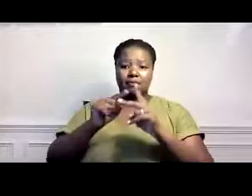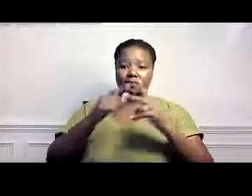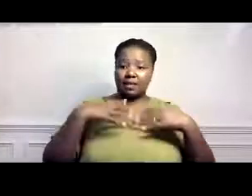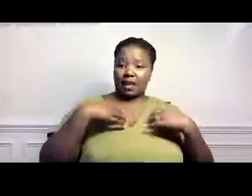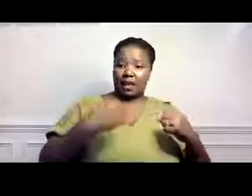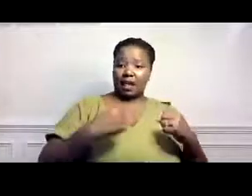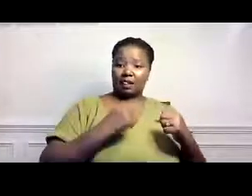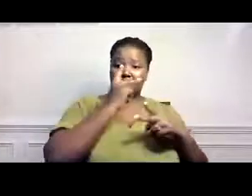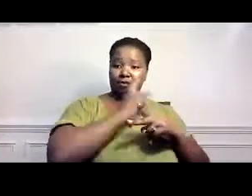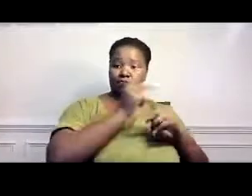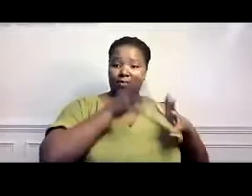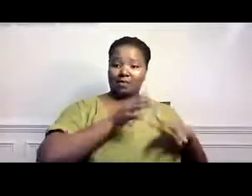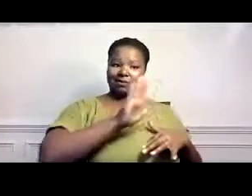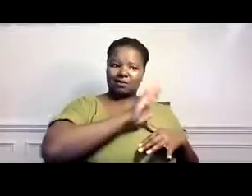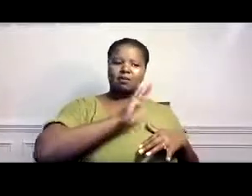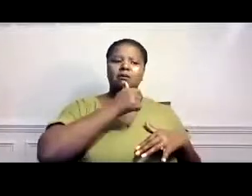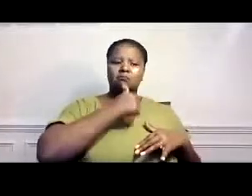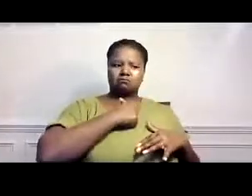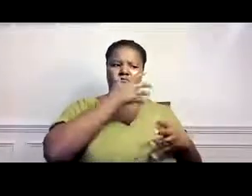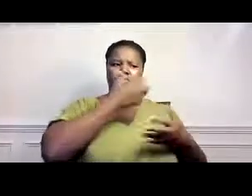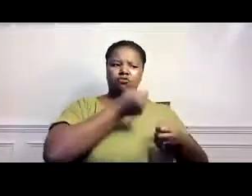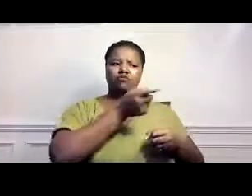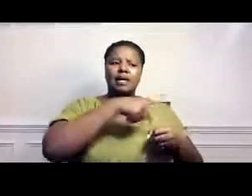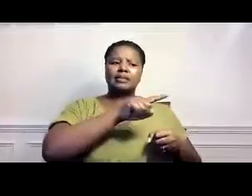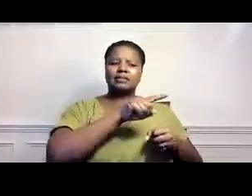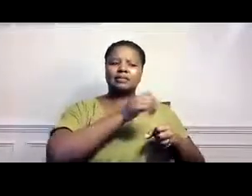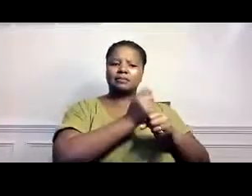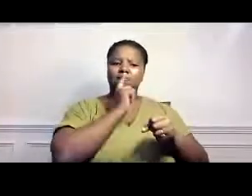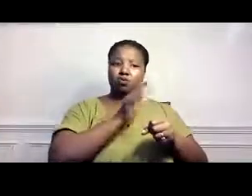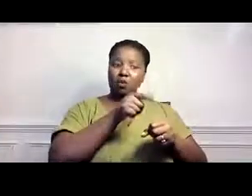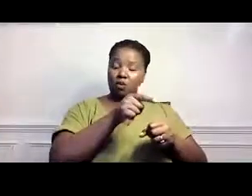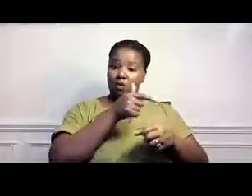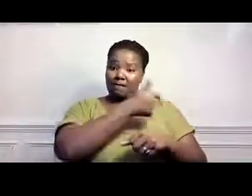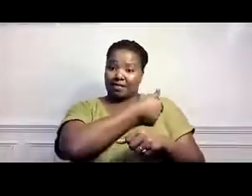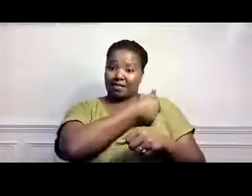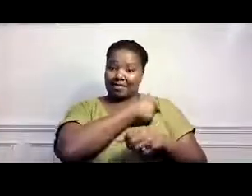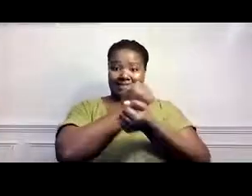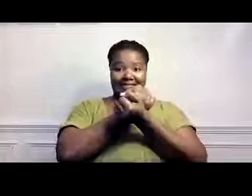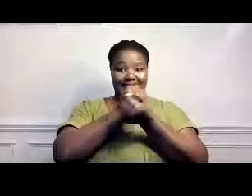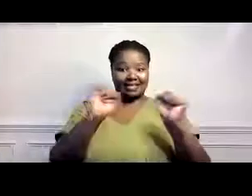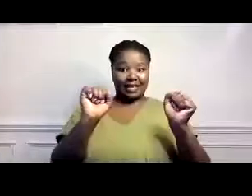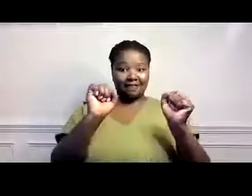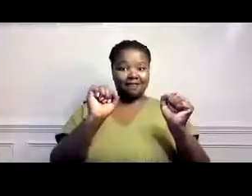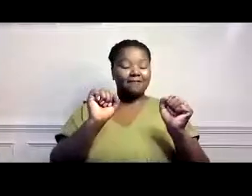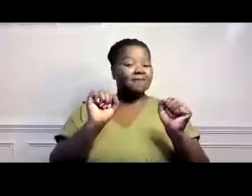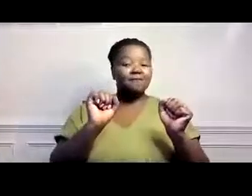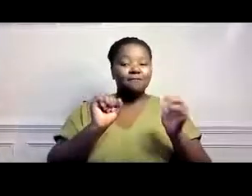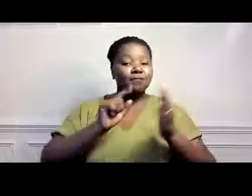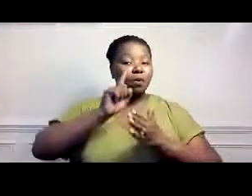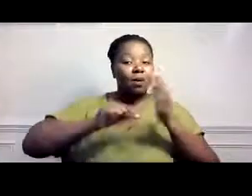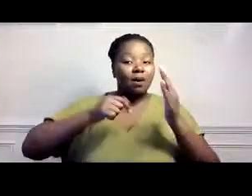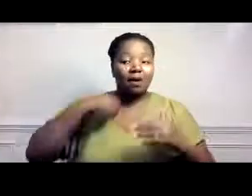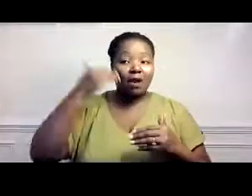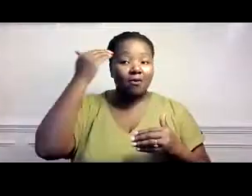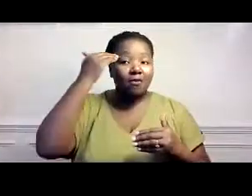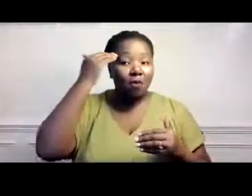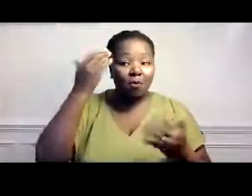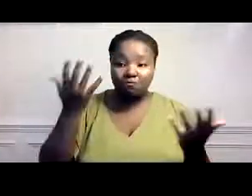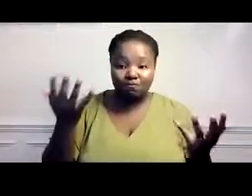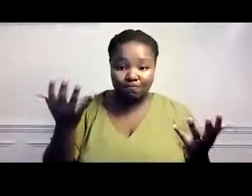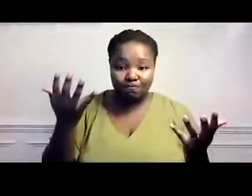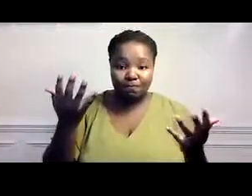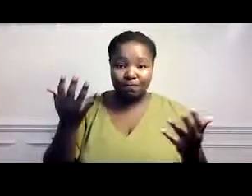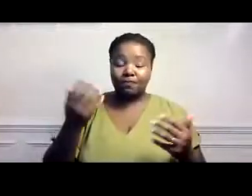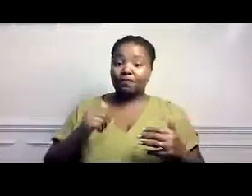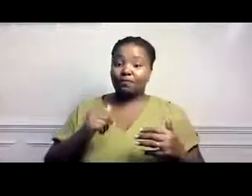done their best to make it a safe vaccine. So what I do know is the dangers of